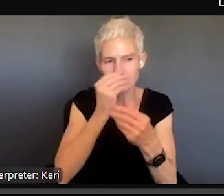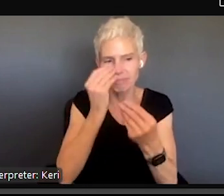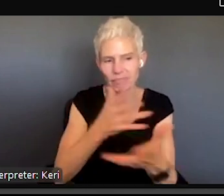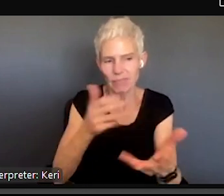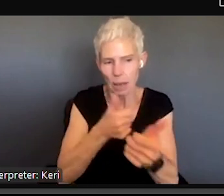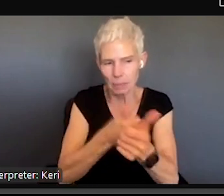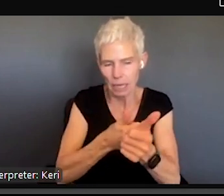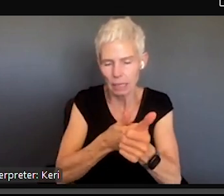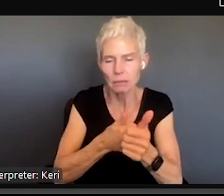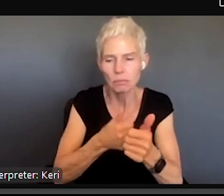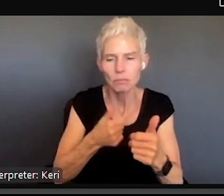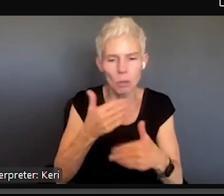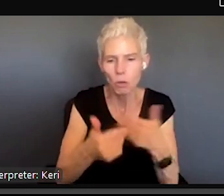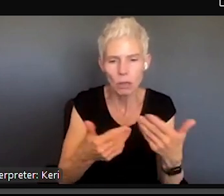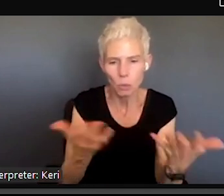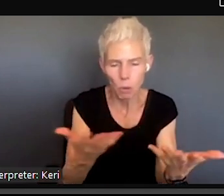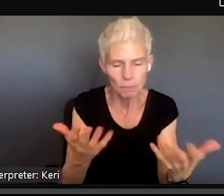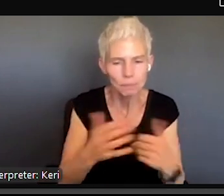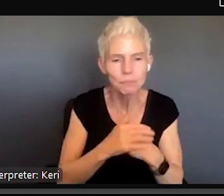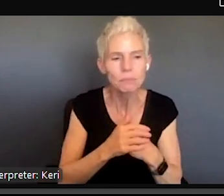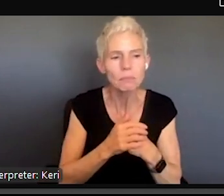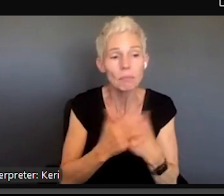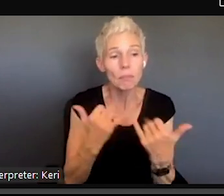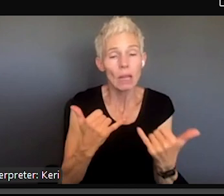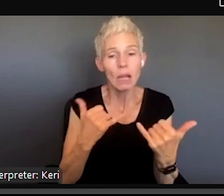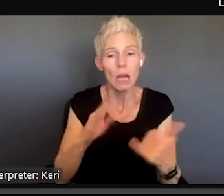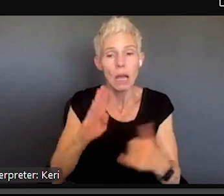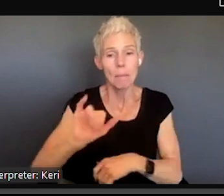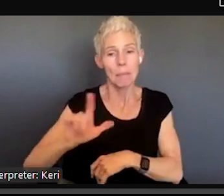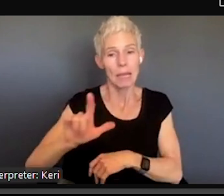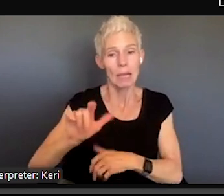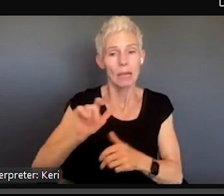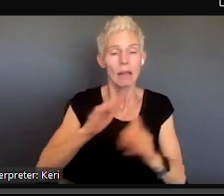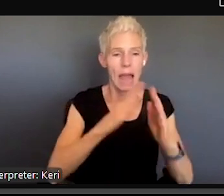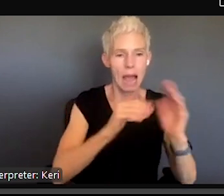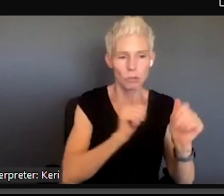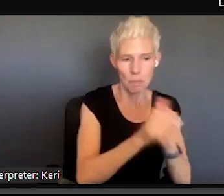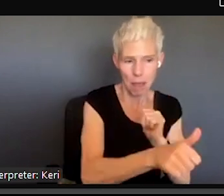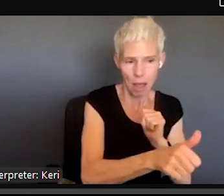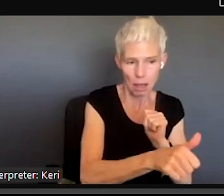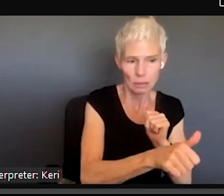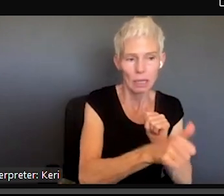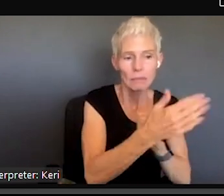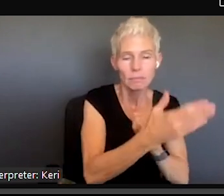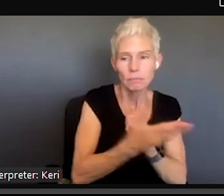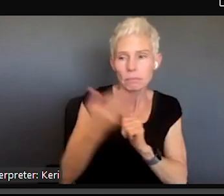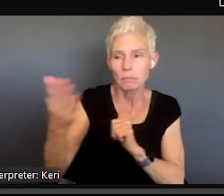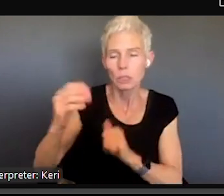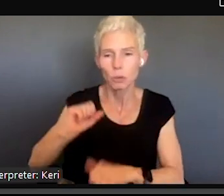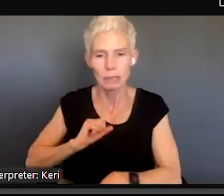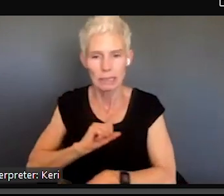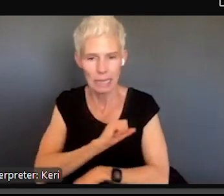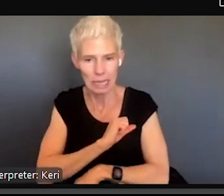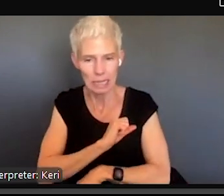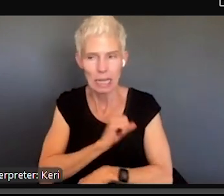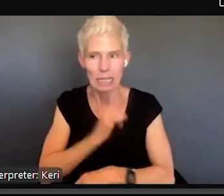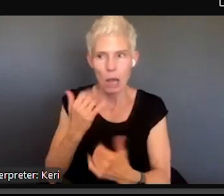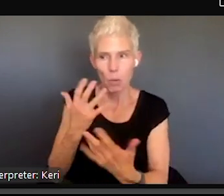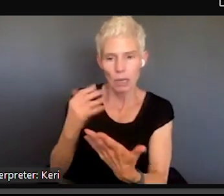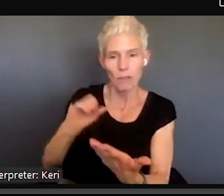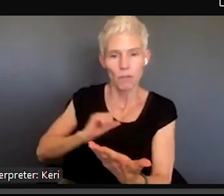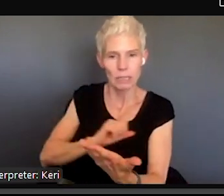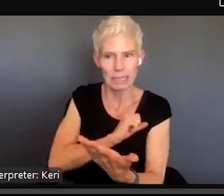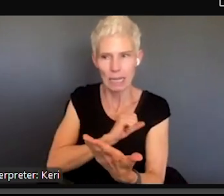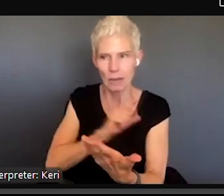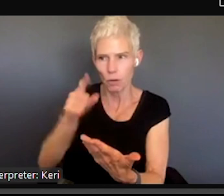that process. As of now, the bill has passed the House and is in the Senate. We are waiting on the Senate